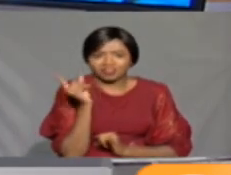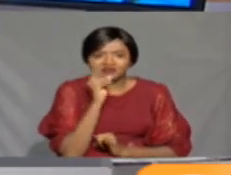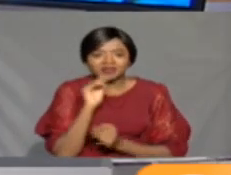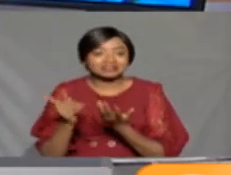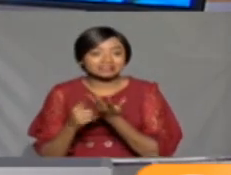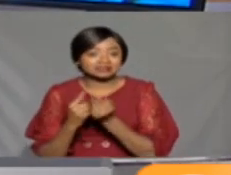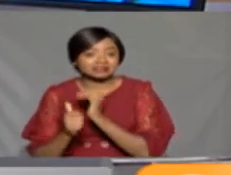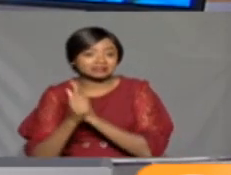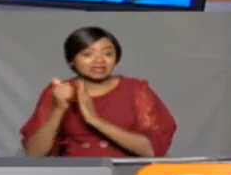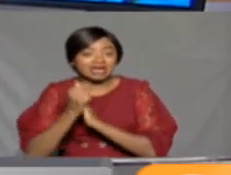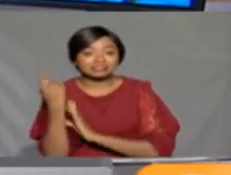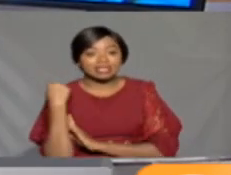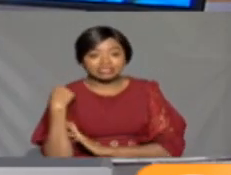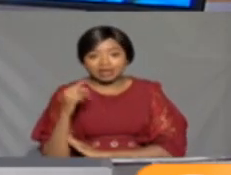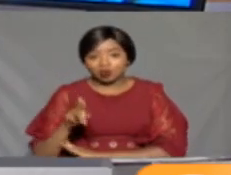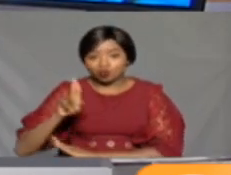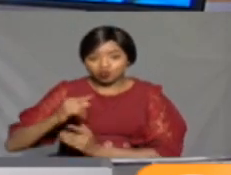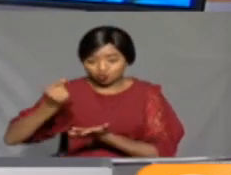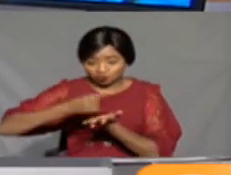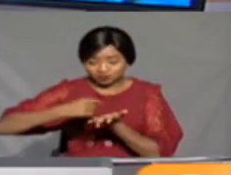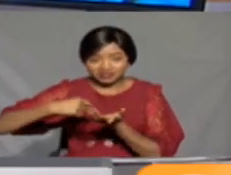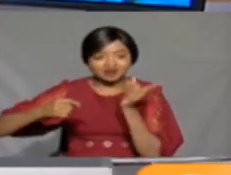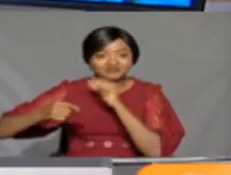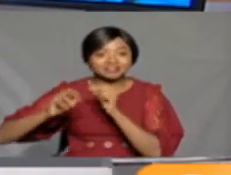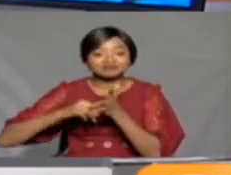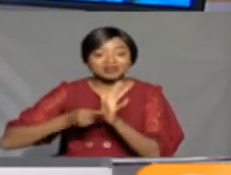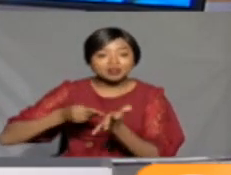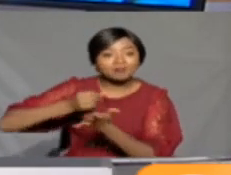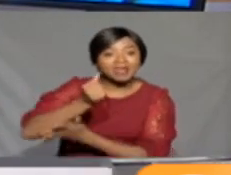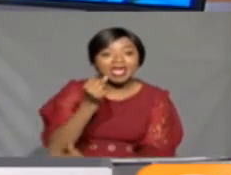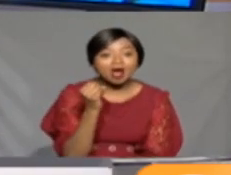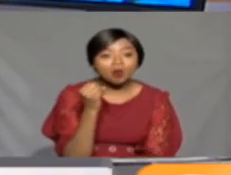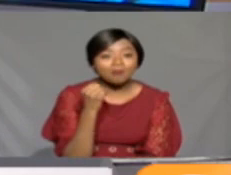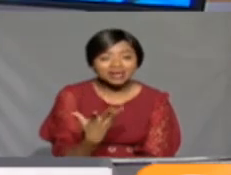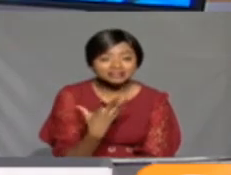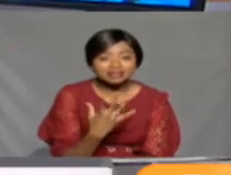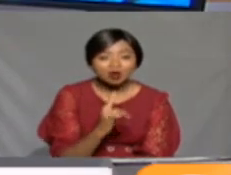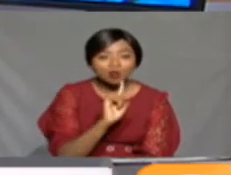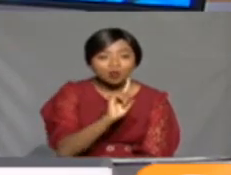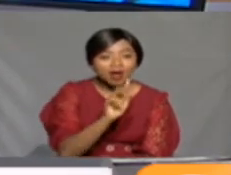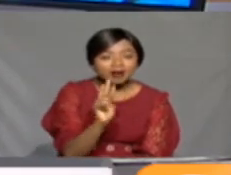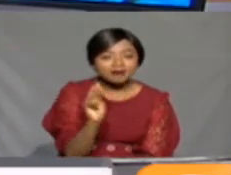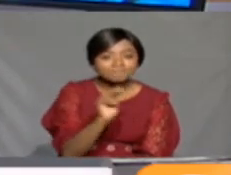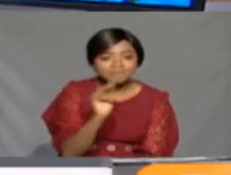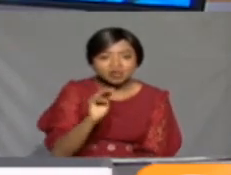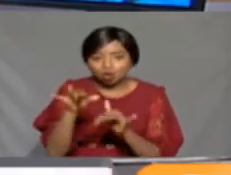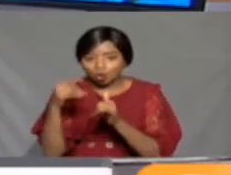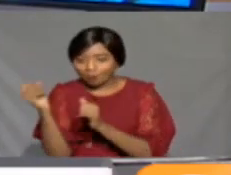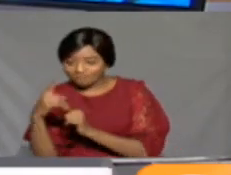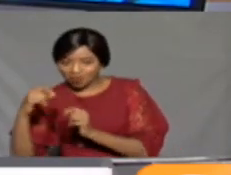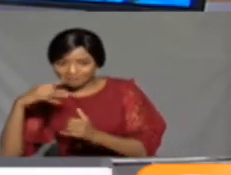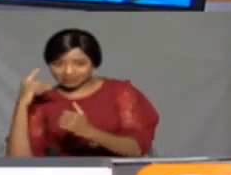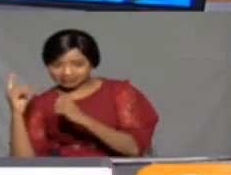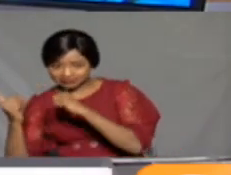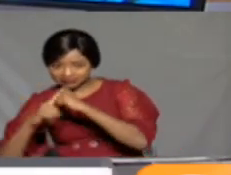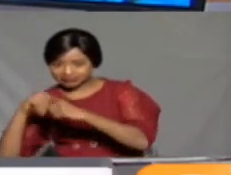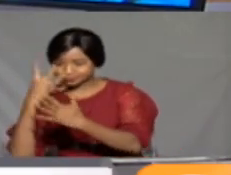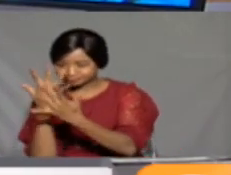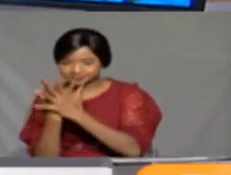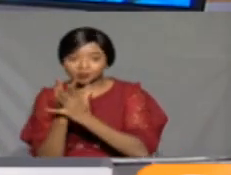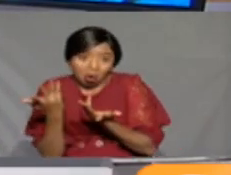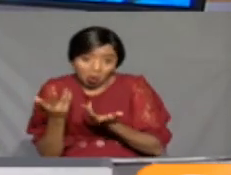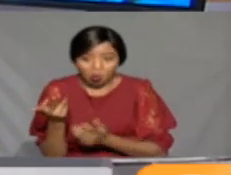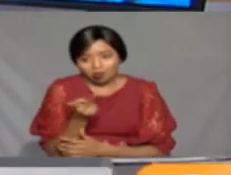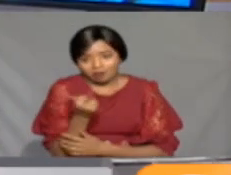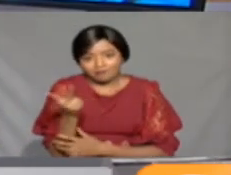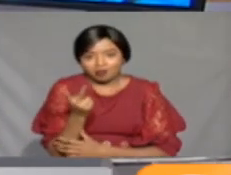I believe, yesterday. And for that one, it could be a fine of 1 million Kenya shillings or 6 months in jail, or both.